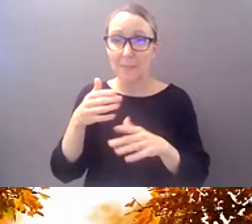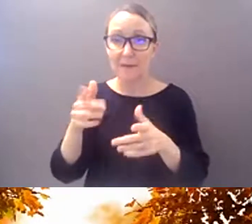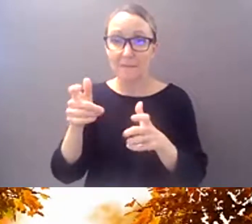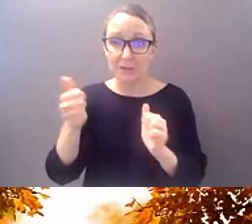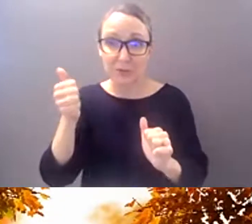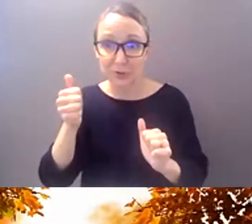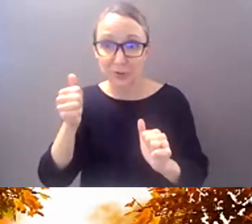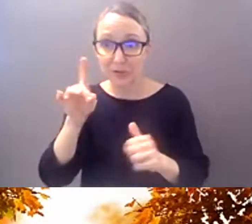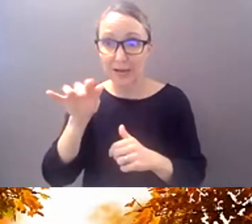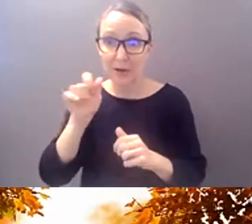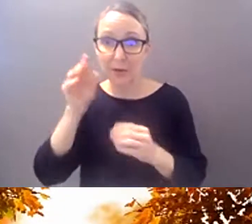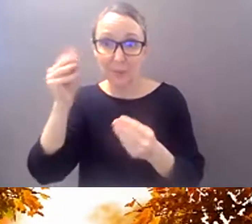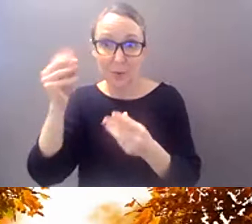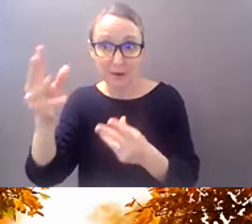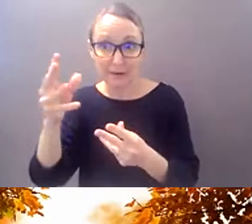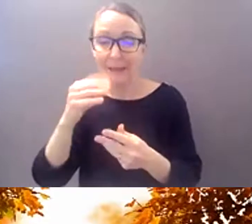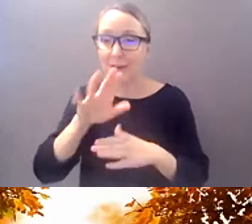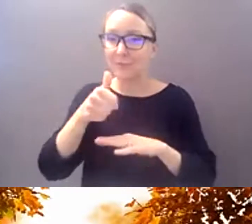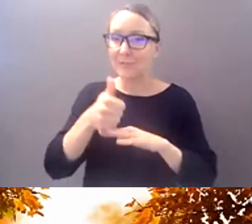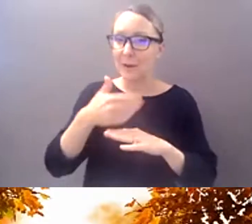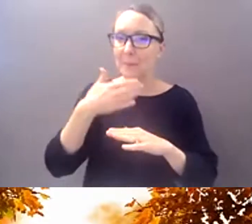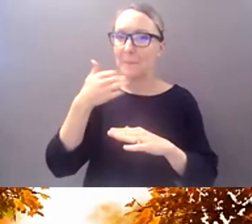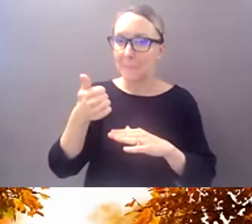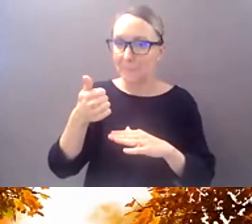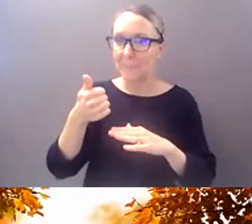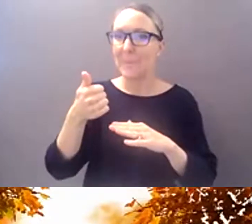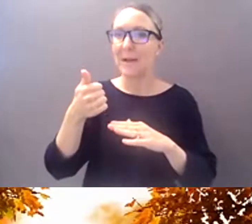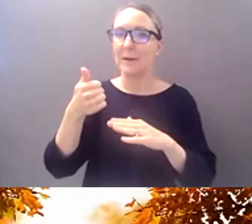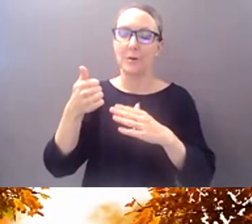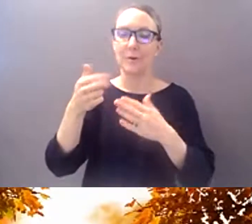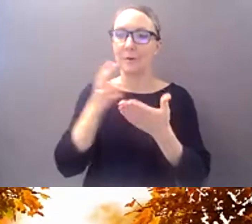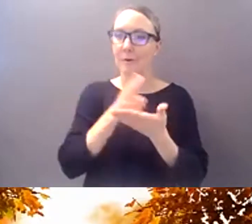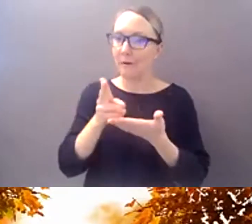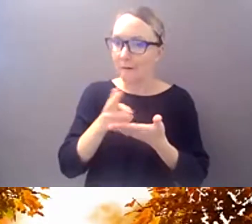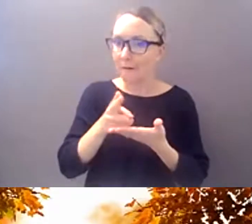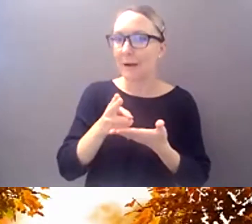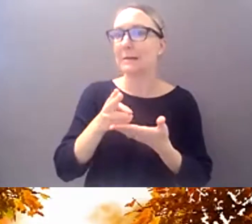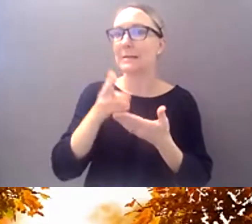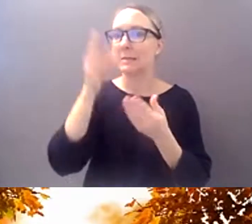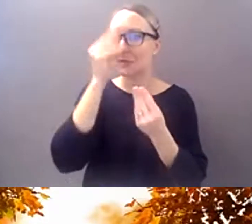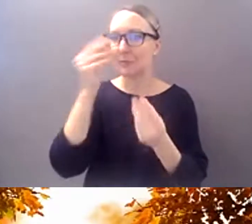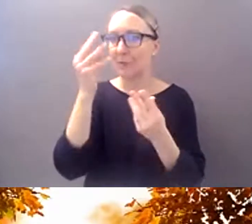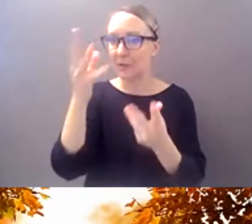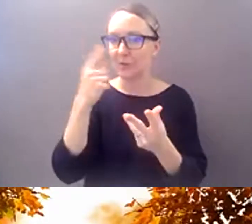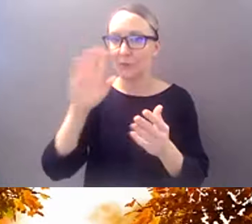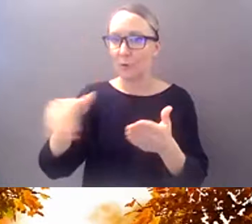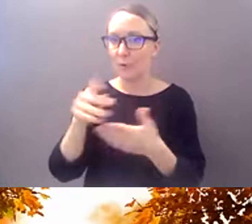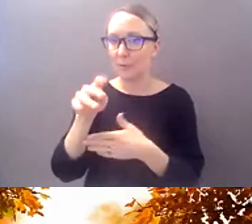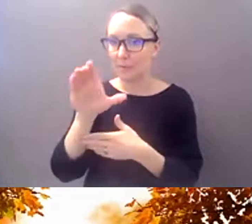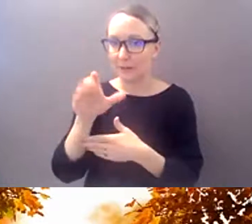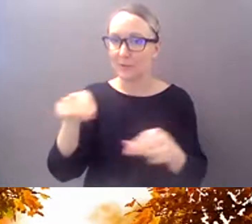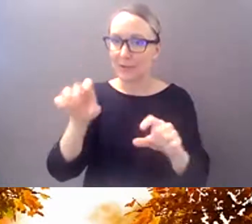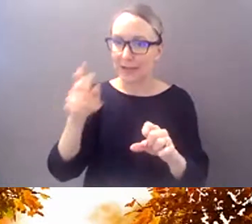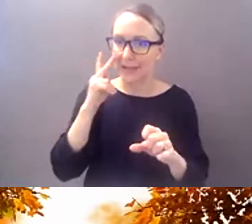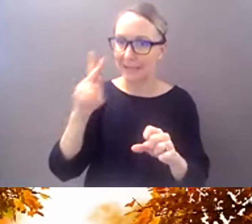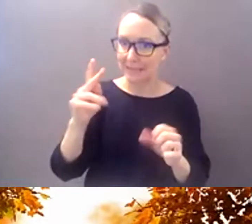build better public transparency for our data so everyone can see all of the great work that we're doing and the progress that we're making in developing